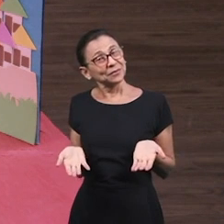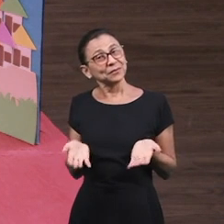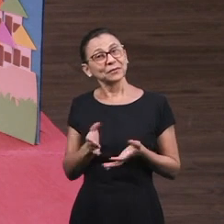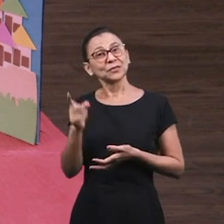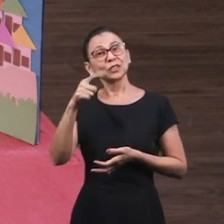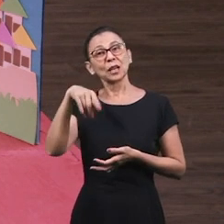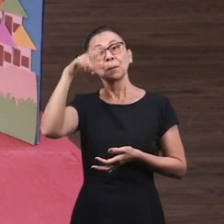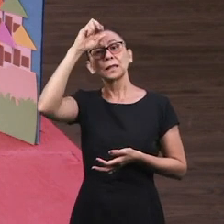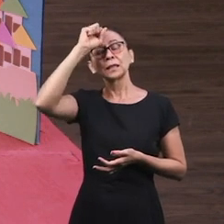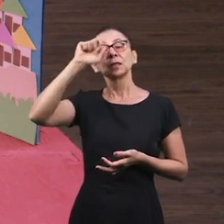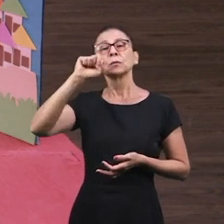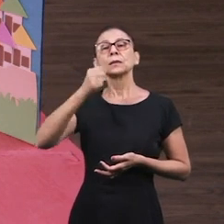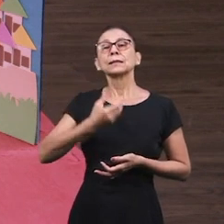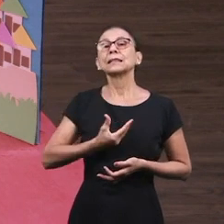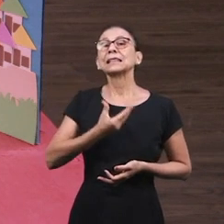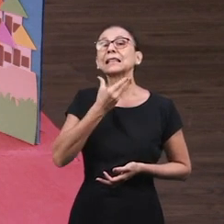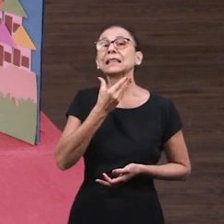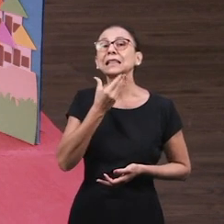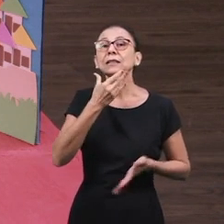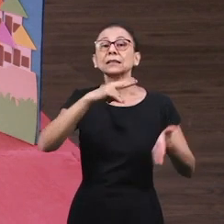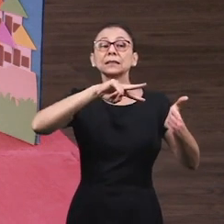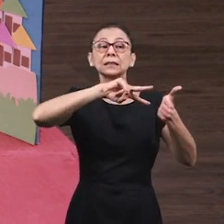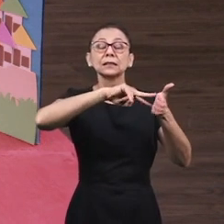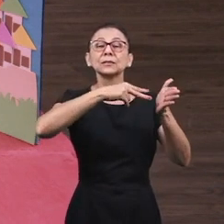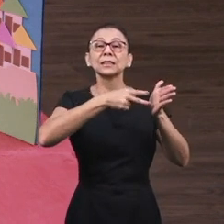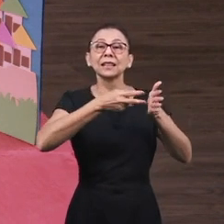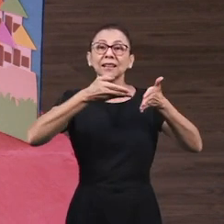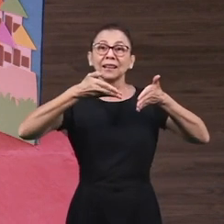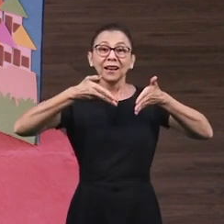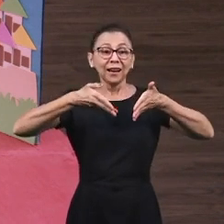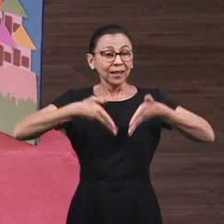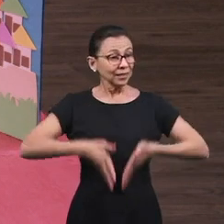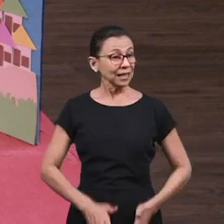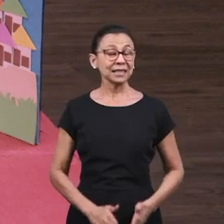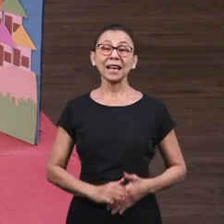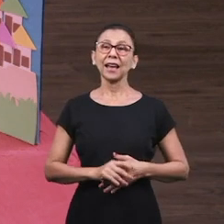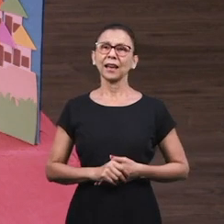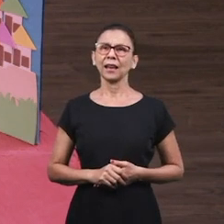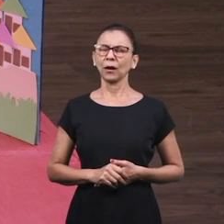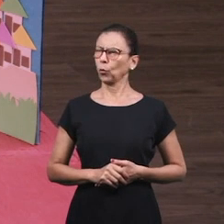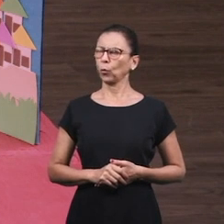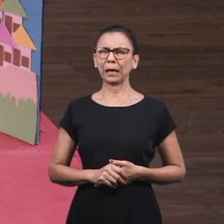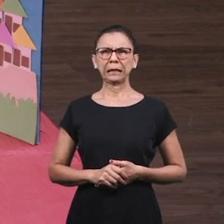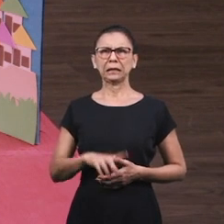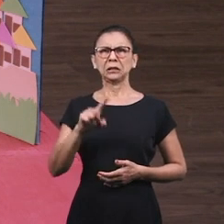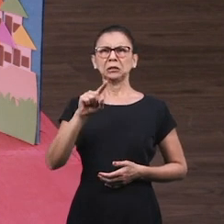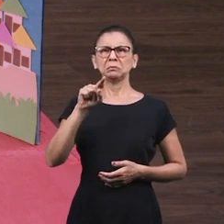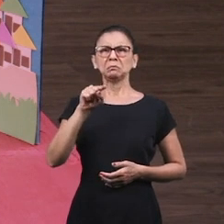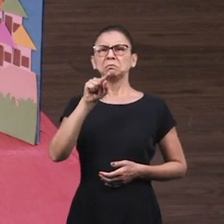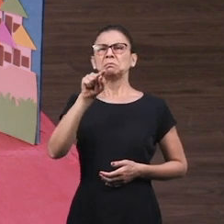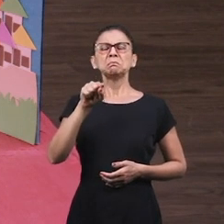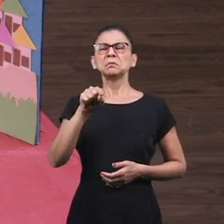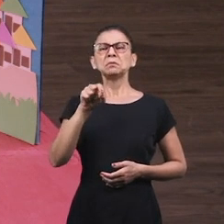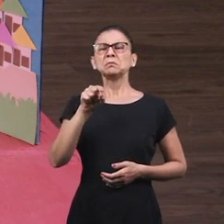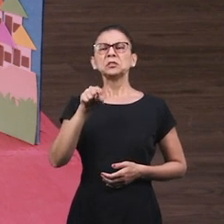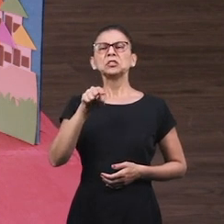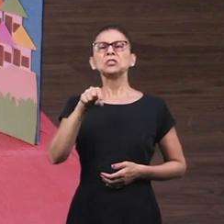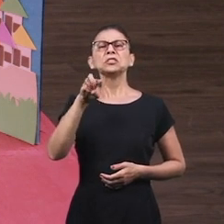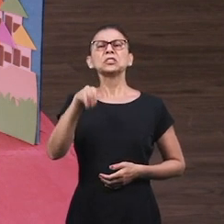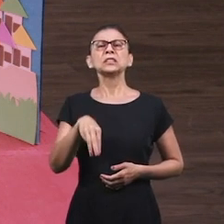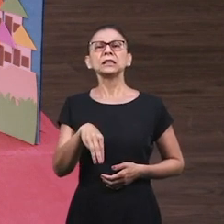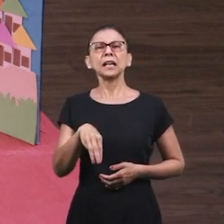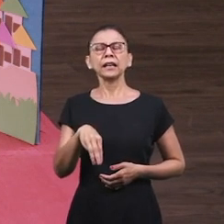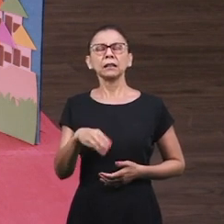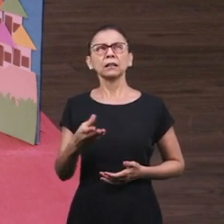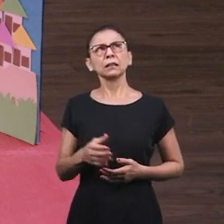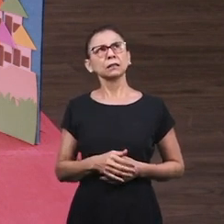we understand, means birth. Birth of who? Who are we? What birth do we celebrate every single